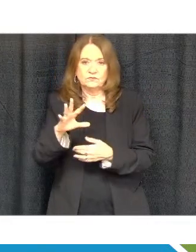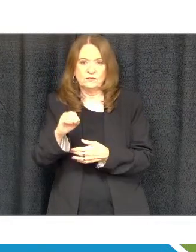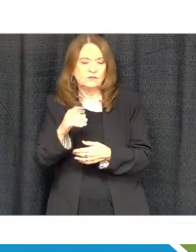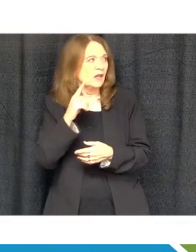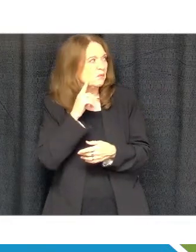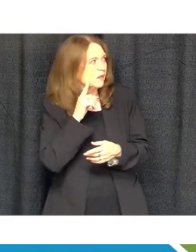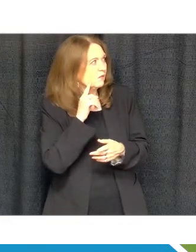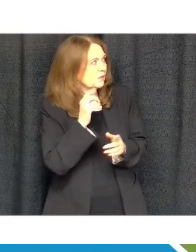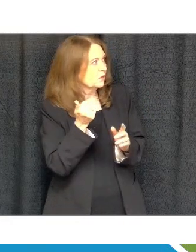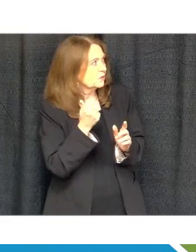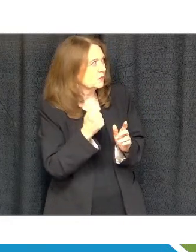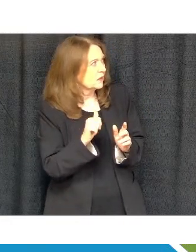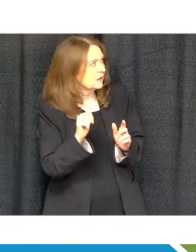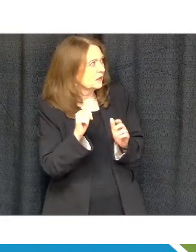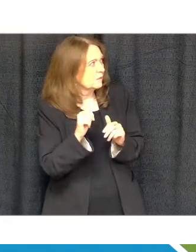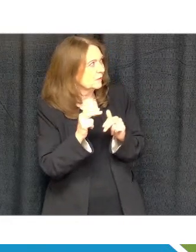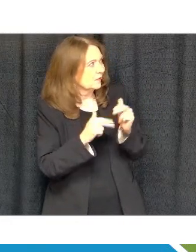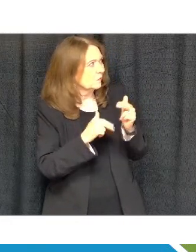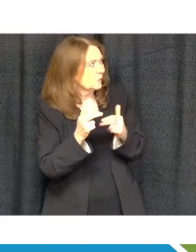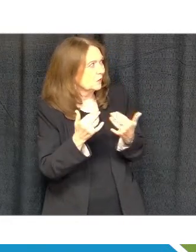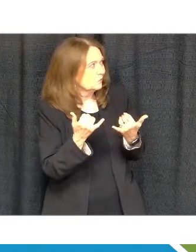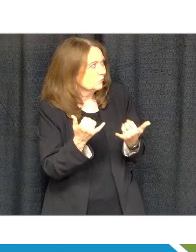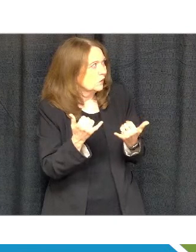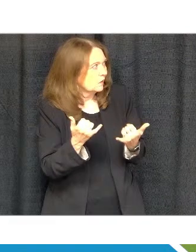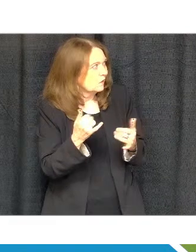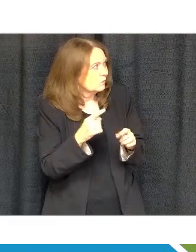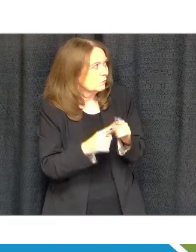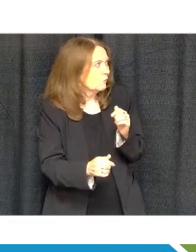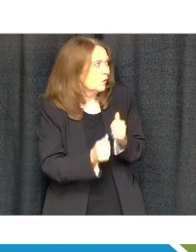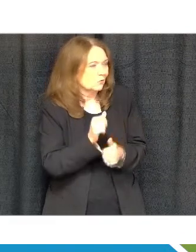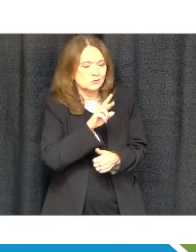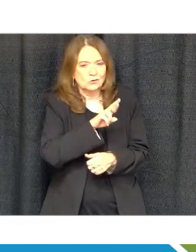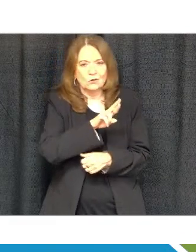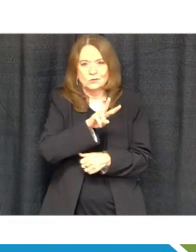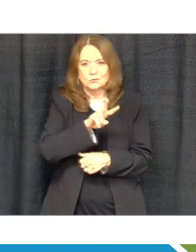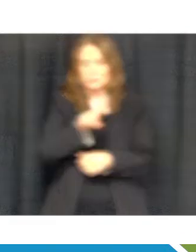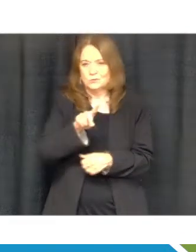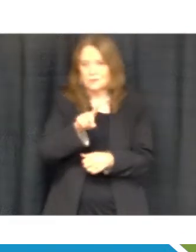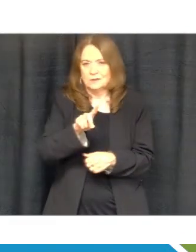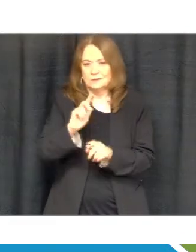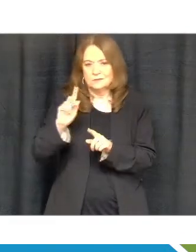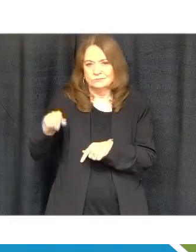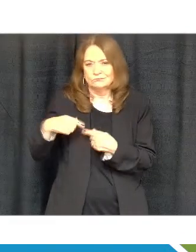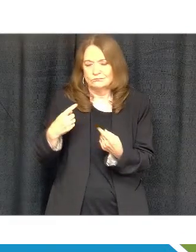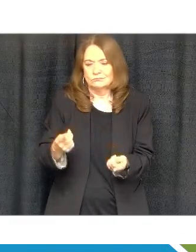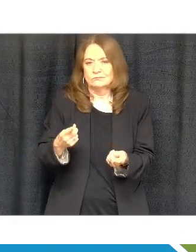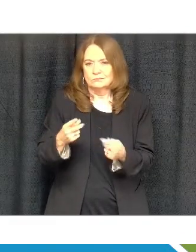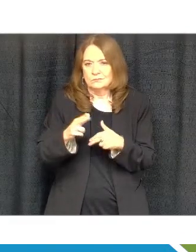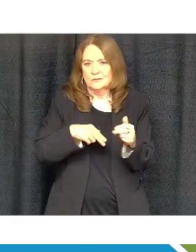city. I may be mistaken that there's a couple lots, but most R2D has been developed at this point in the city.